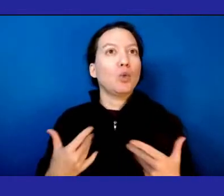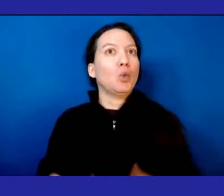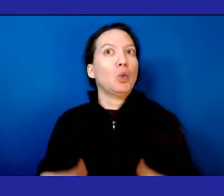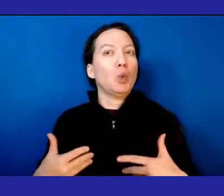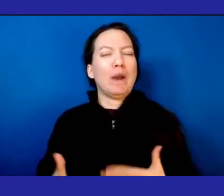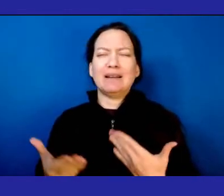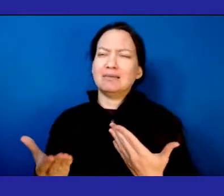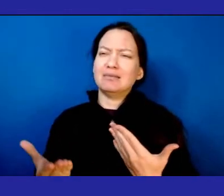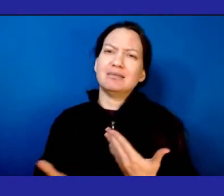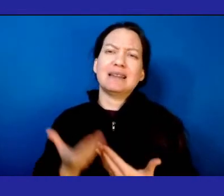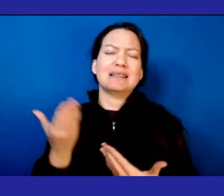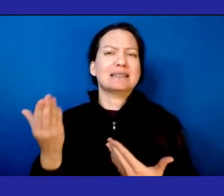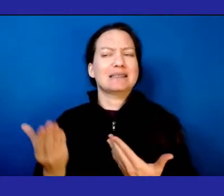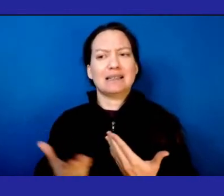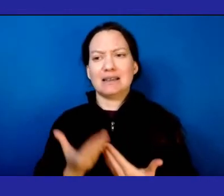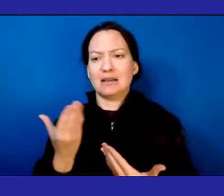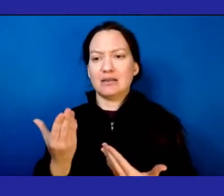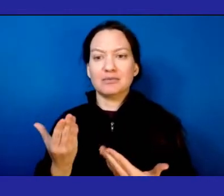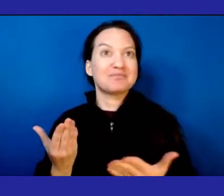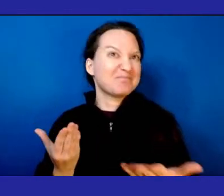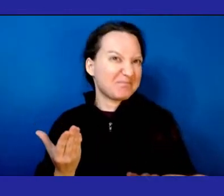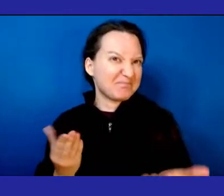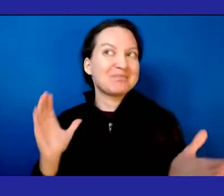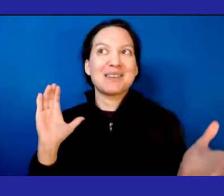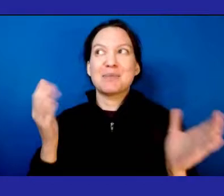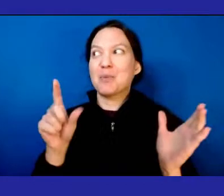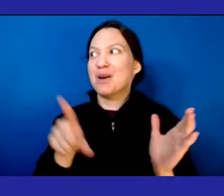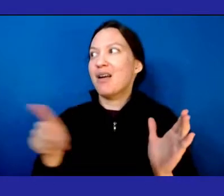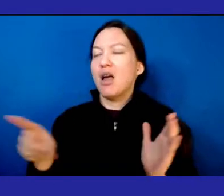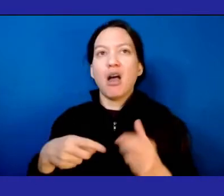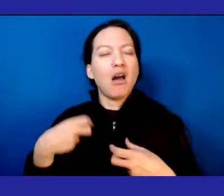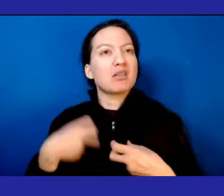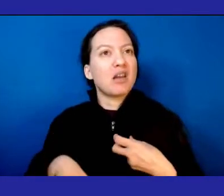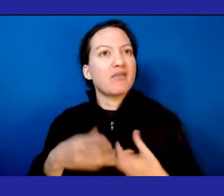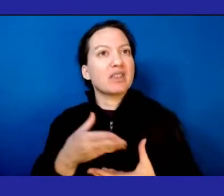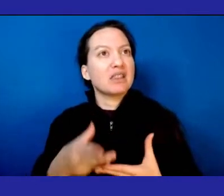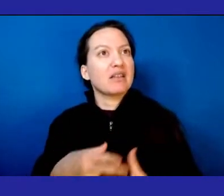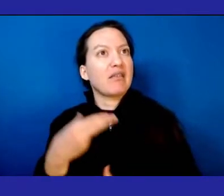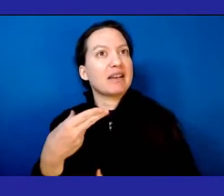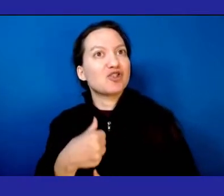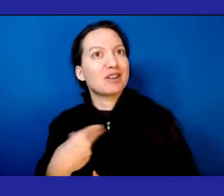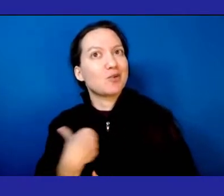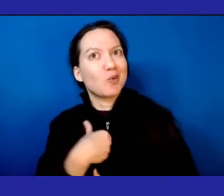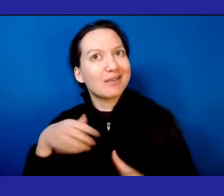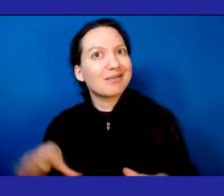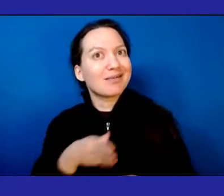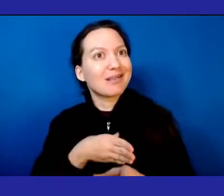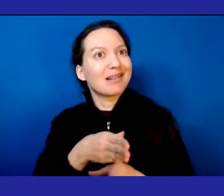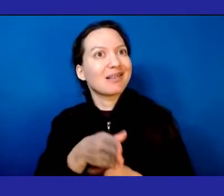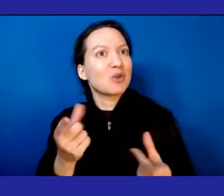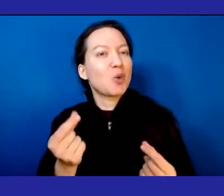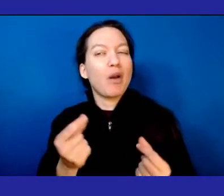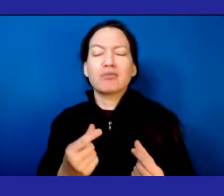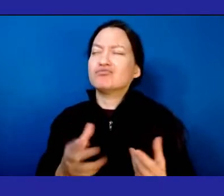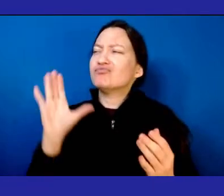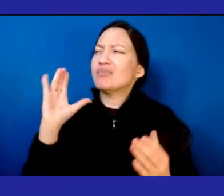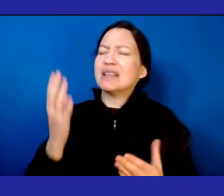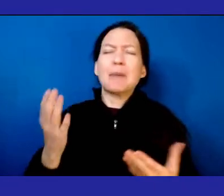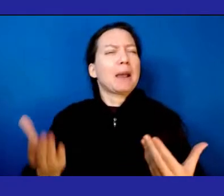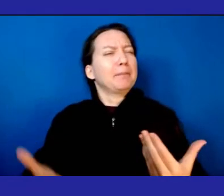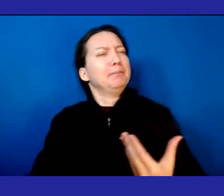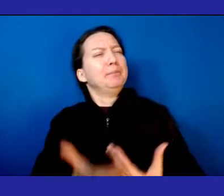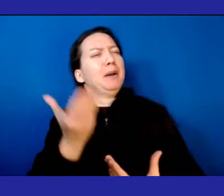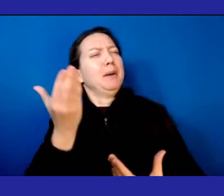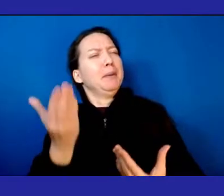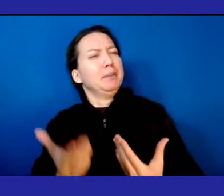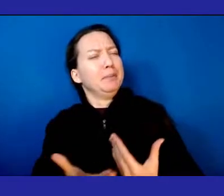easy to, right, compared to all the hard things Health and Hospital does, it seems like it would be so easy